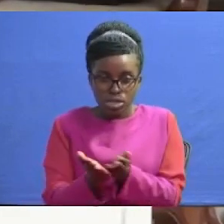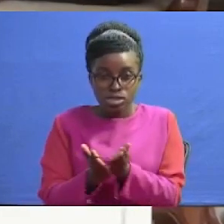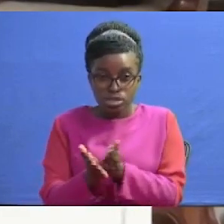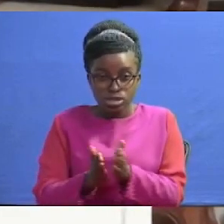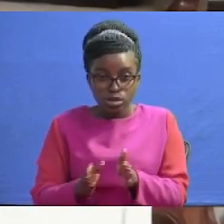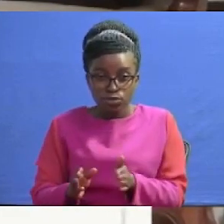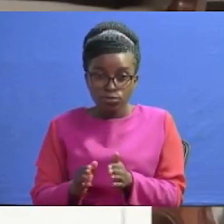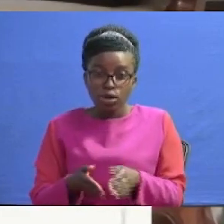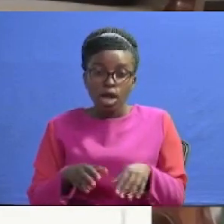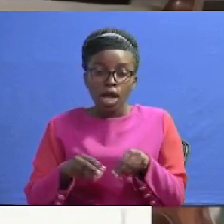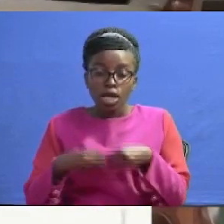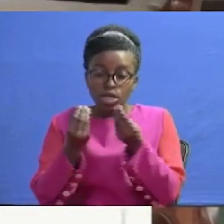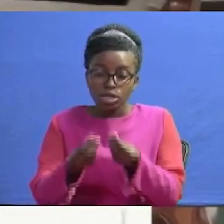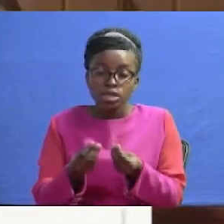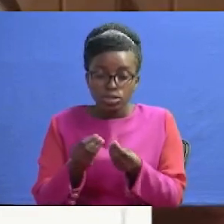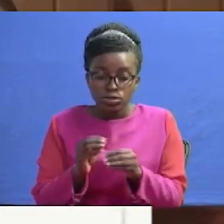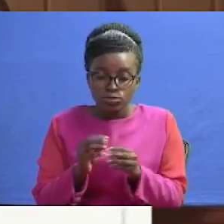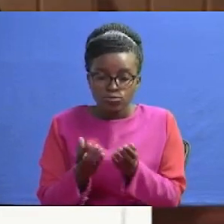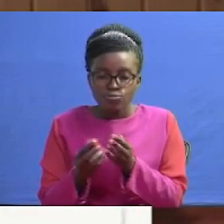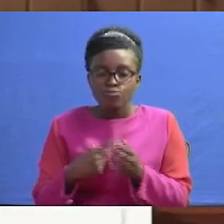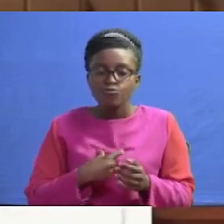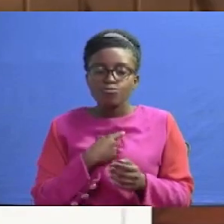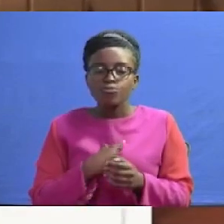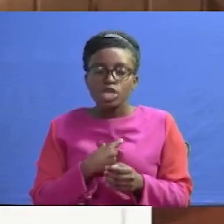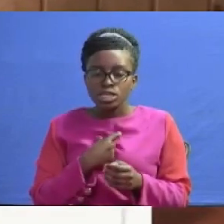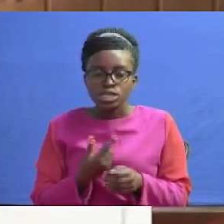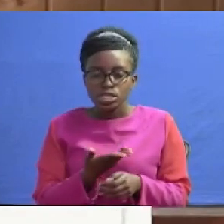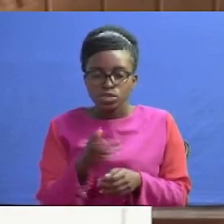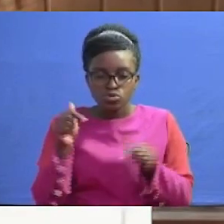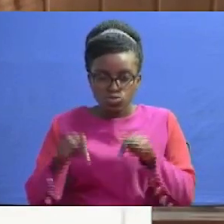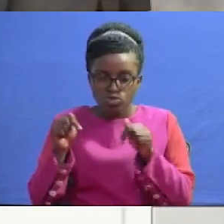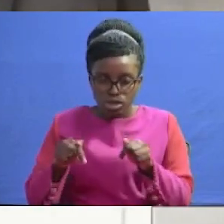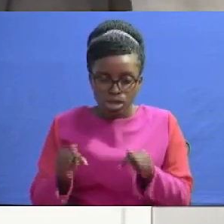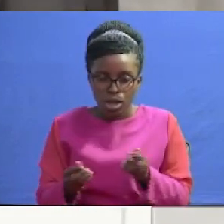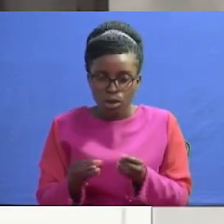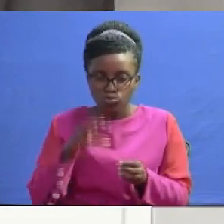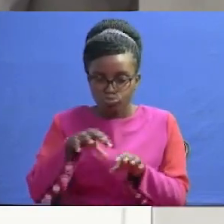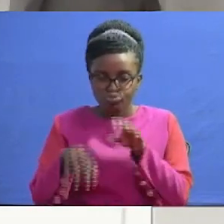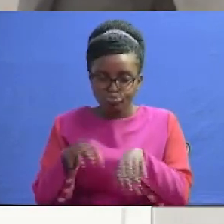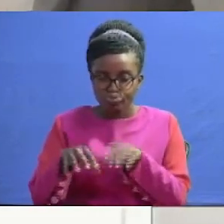President of Uganda, Yoweri Museveni's visit to Kenya today for diplomatic activities.